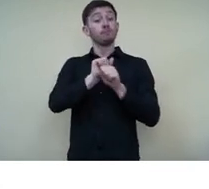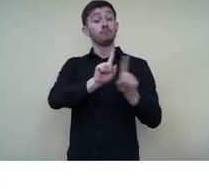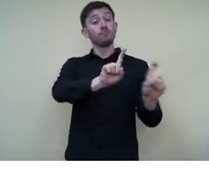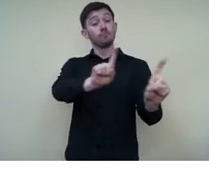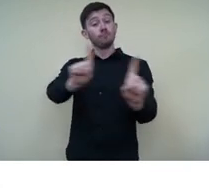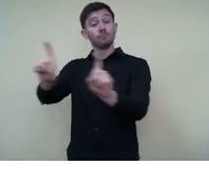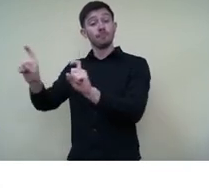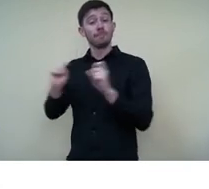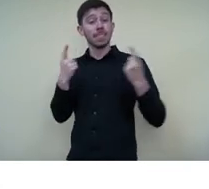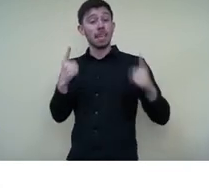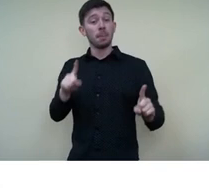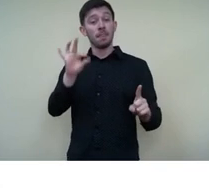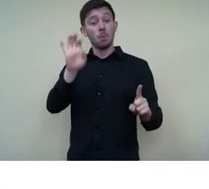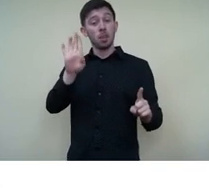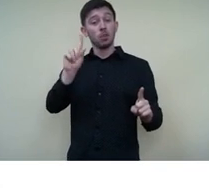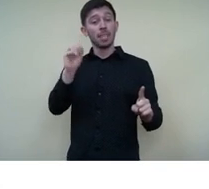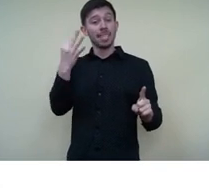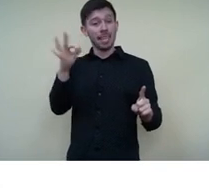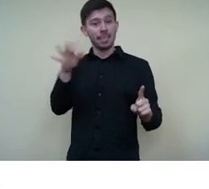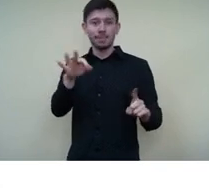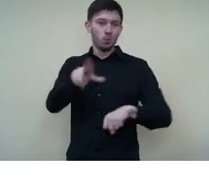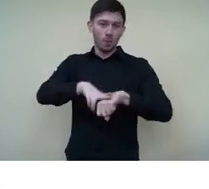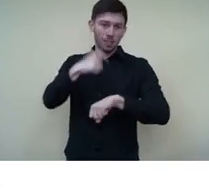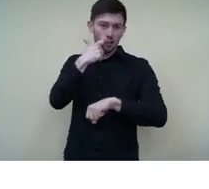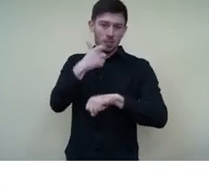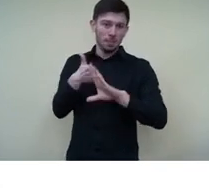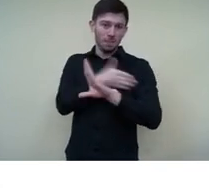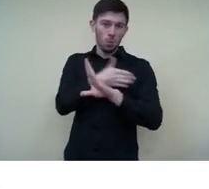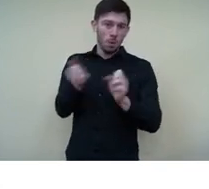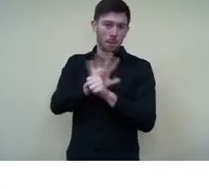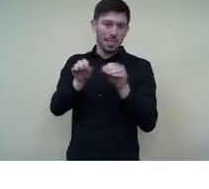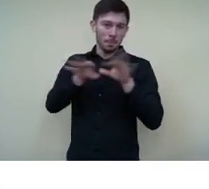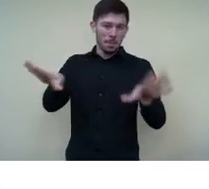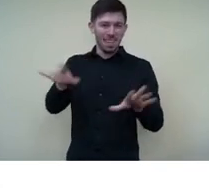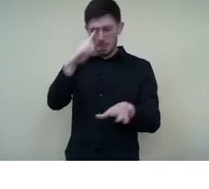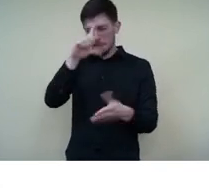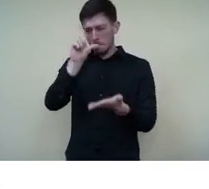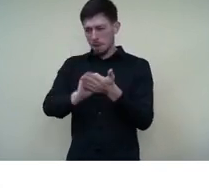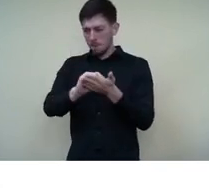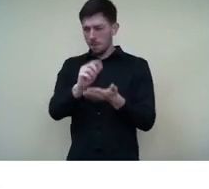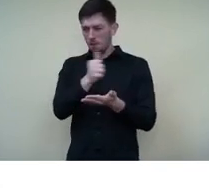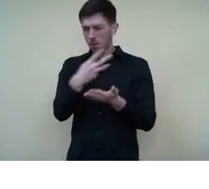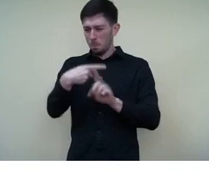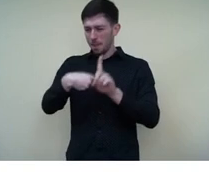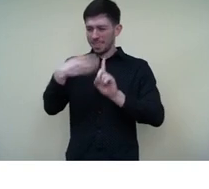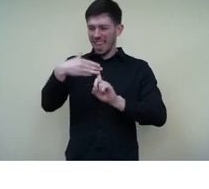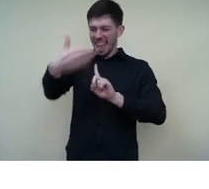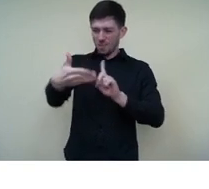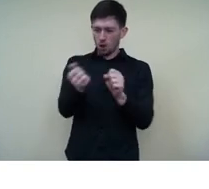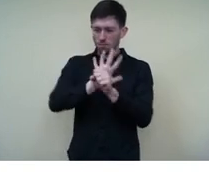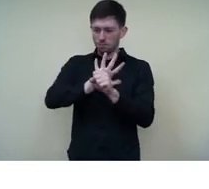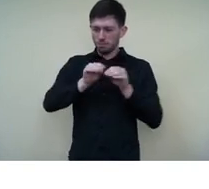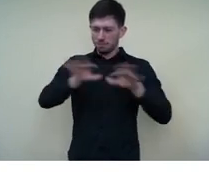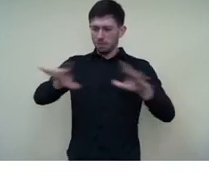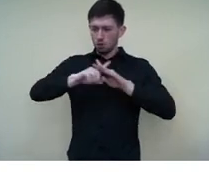that took place in February 2019, of course, just before the pandemic, and it was published, I want to say a couple months after the pandemic started. And